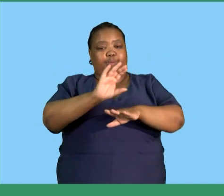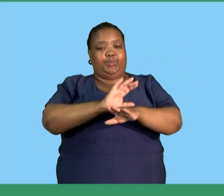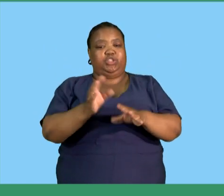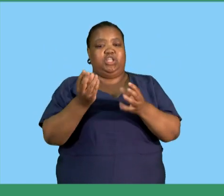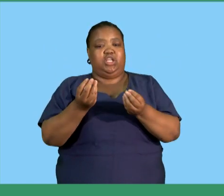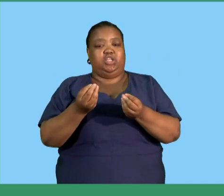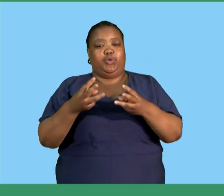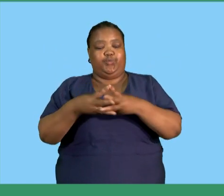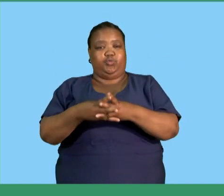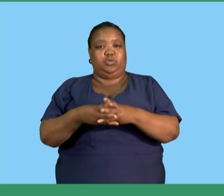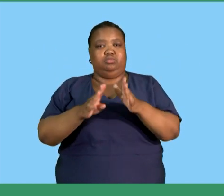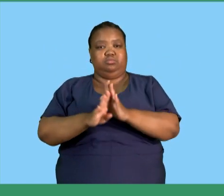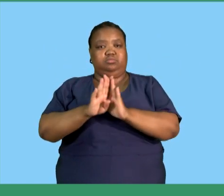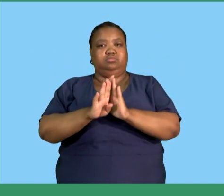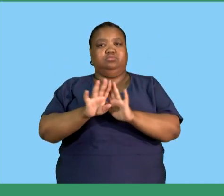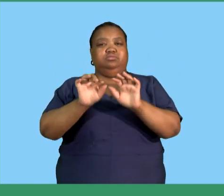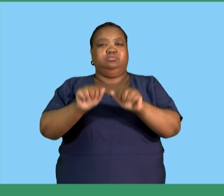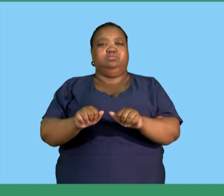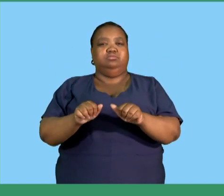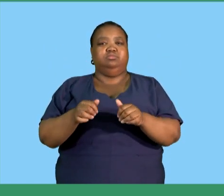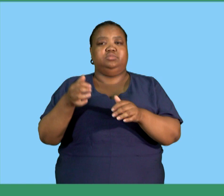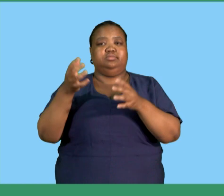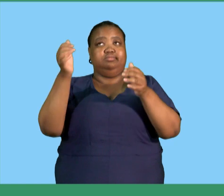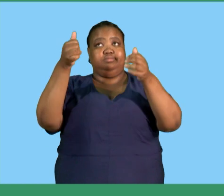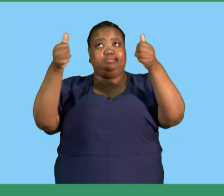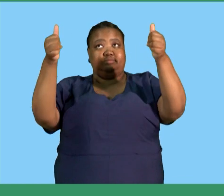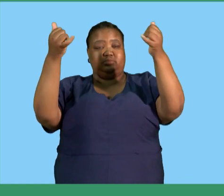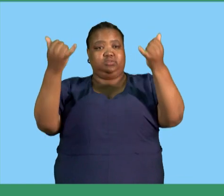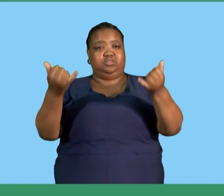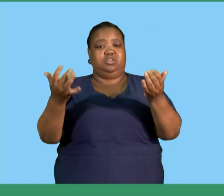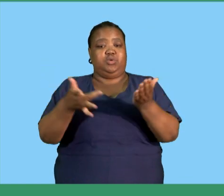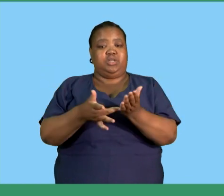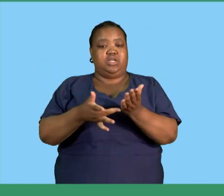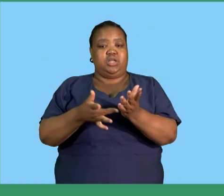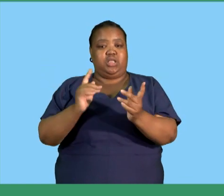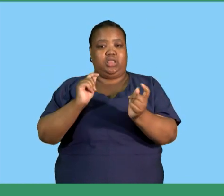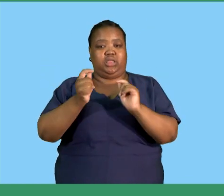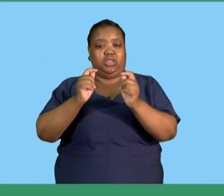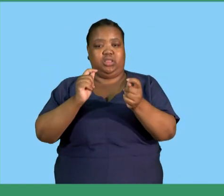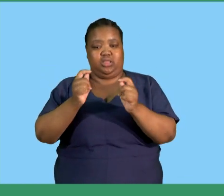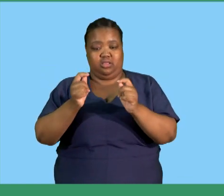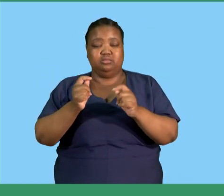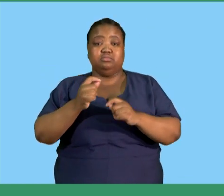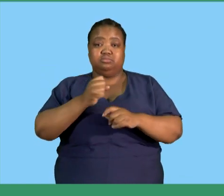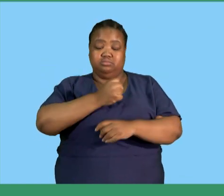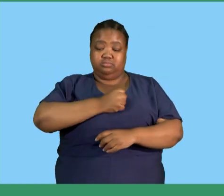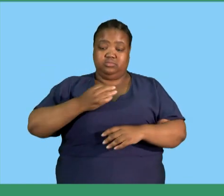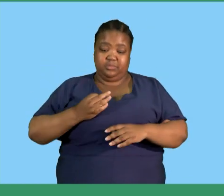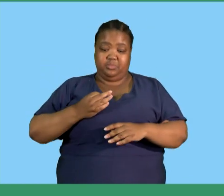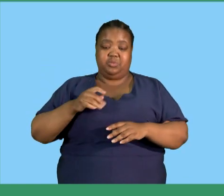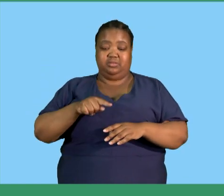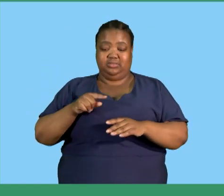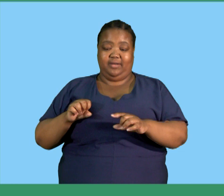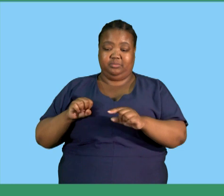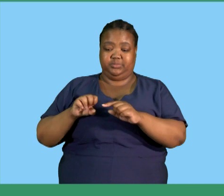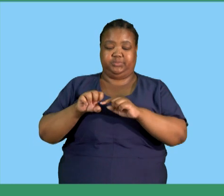The management ensures that employees keep up with the fast-changing technology.